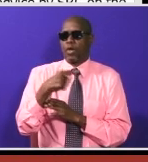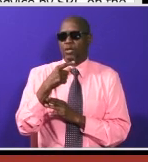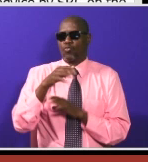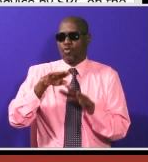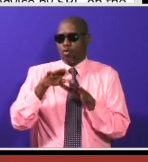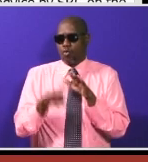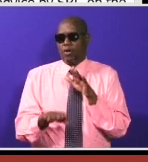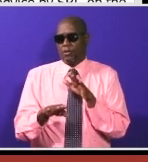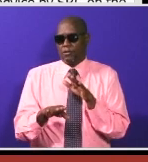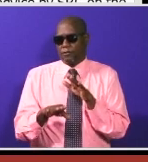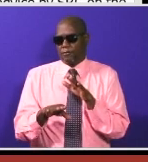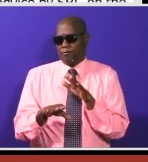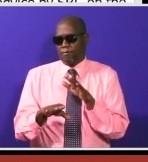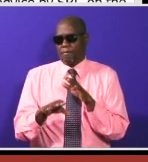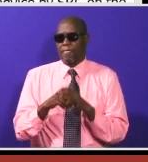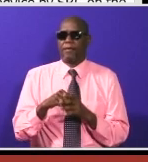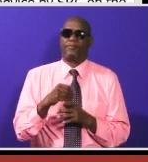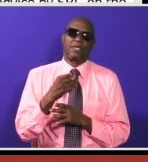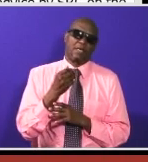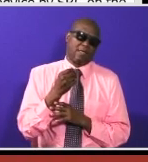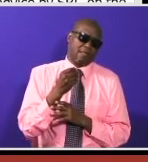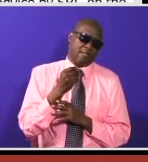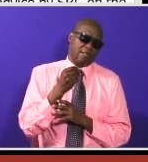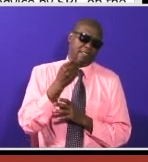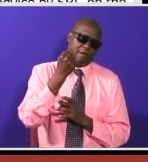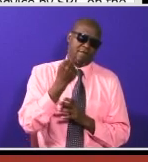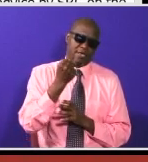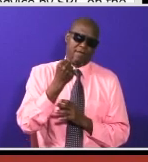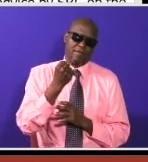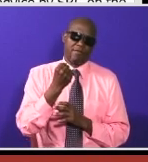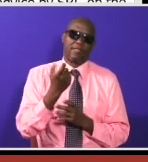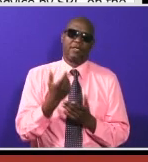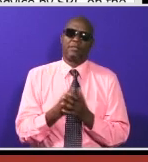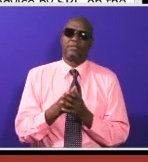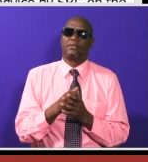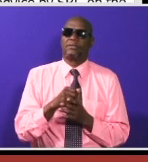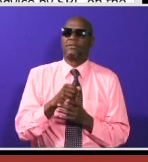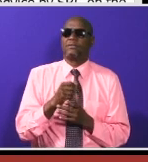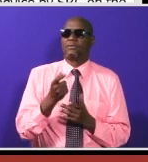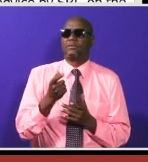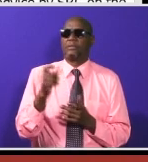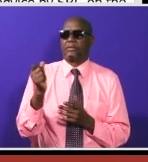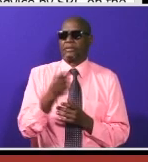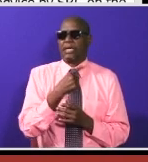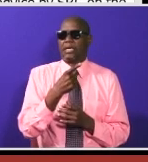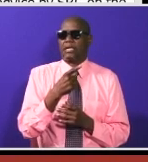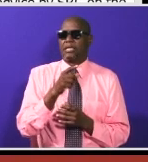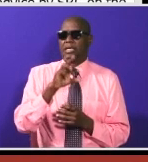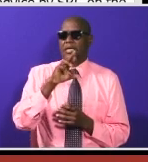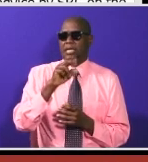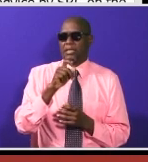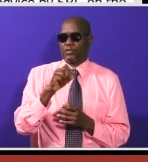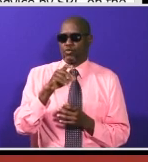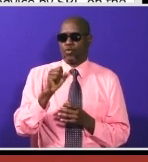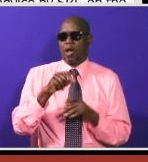That's the fourth one. The fifth one, of course, we've developed remuneration policies that are useful in guiding institutions how to be able to